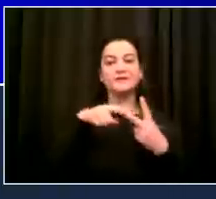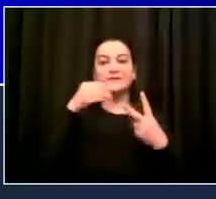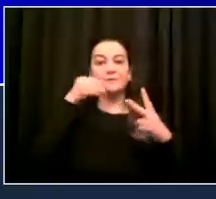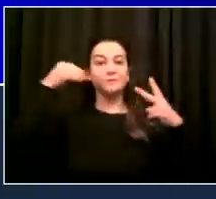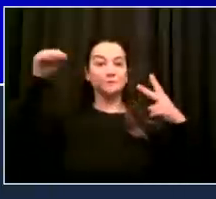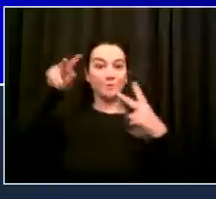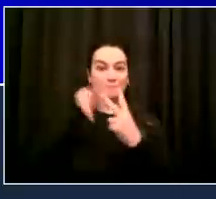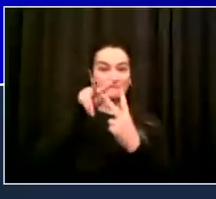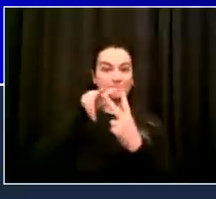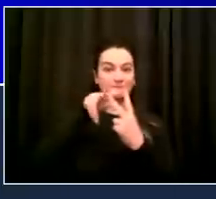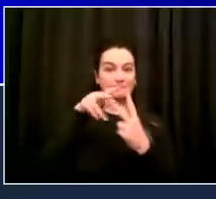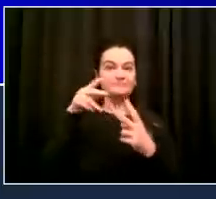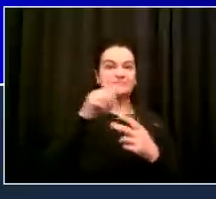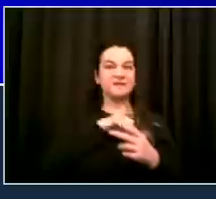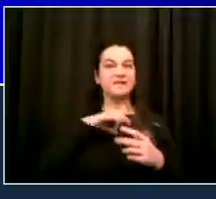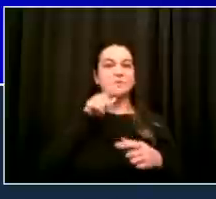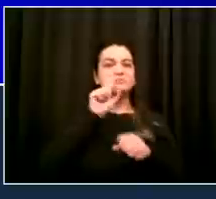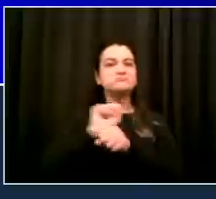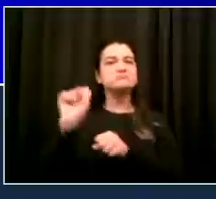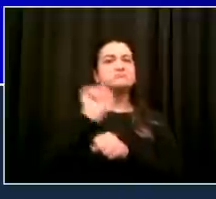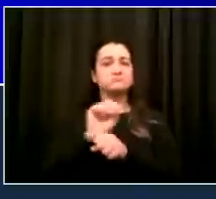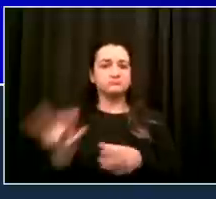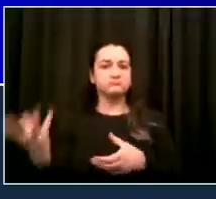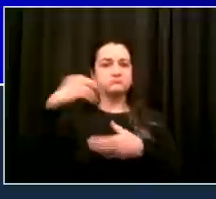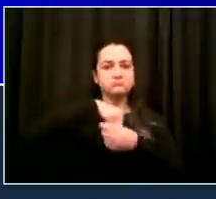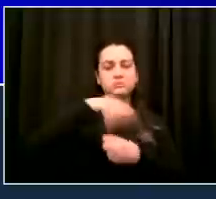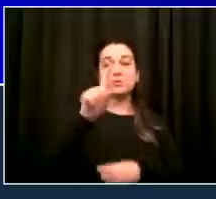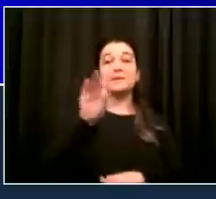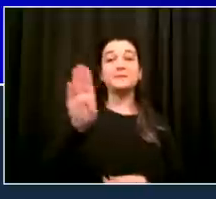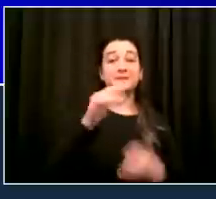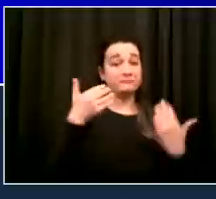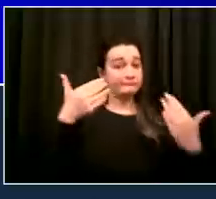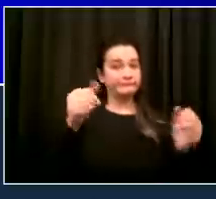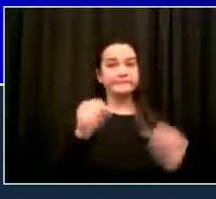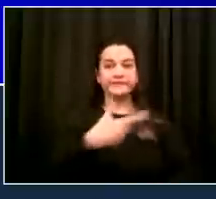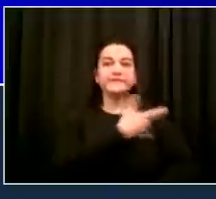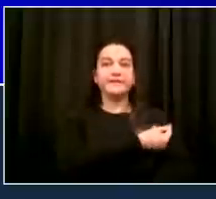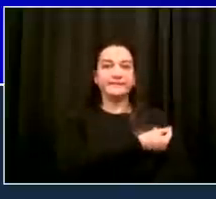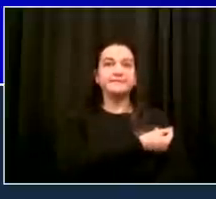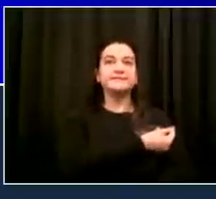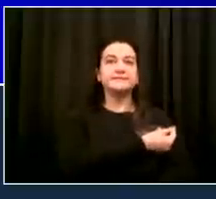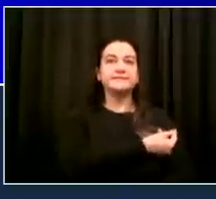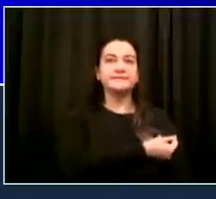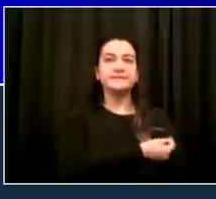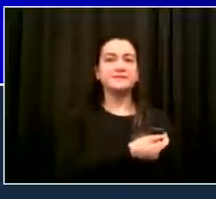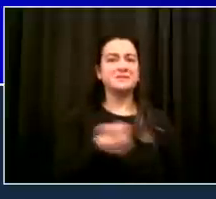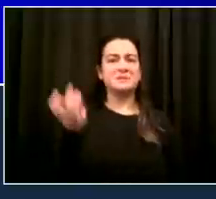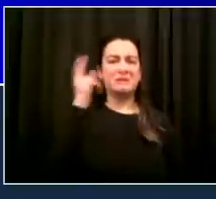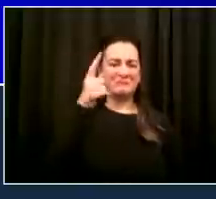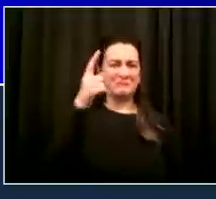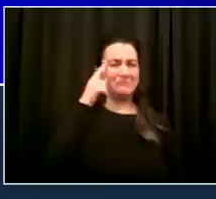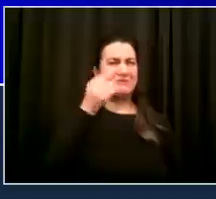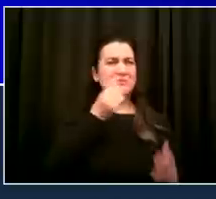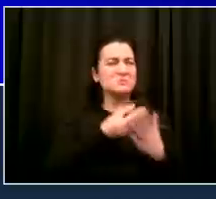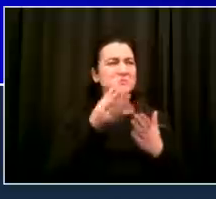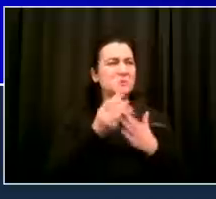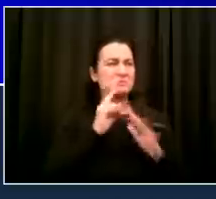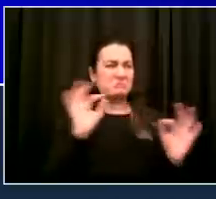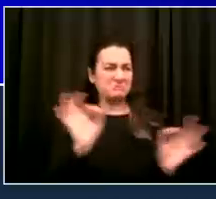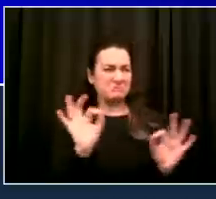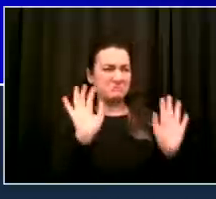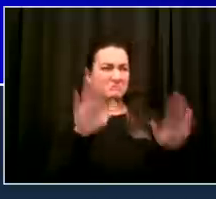that all the delivery workers who work in those stores get vaccinated. In fact, all delivery workers of all